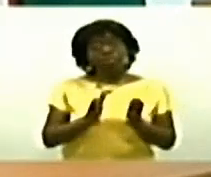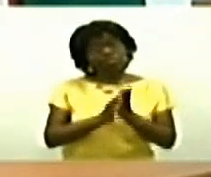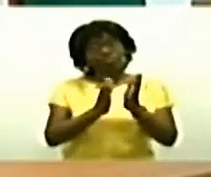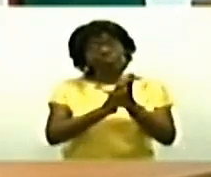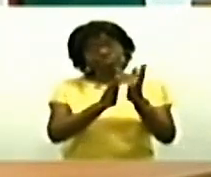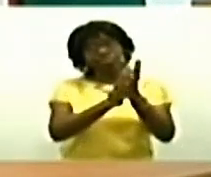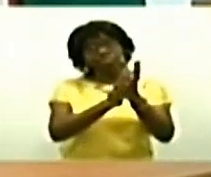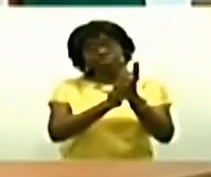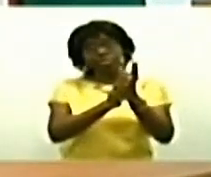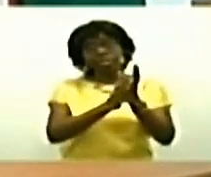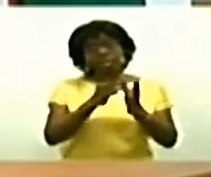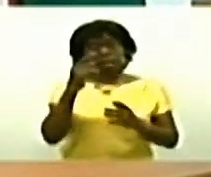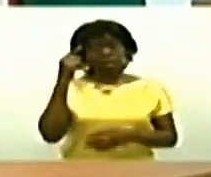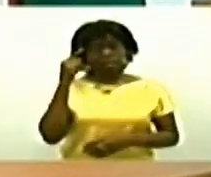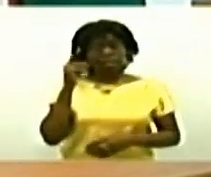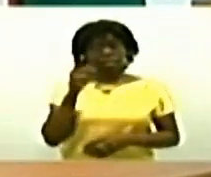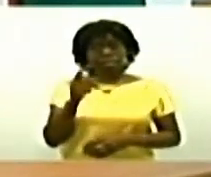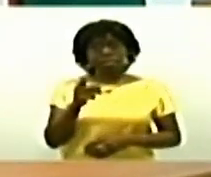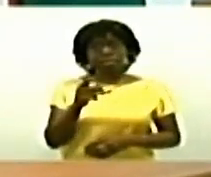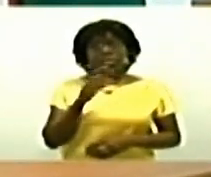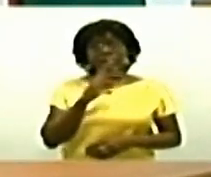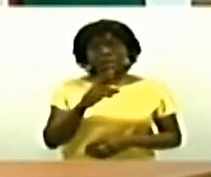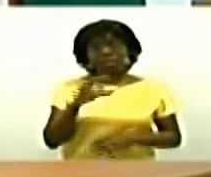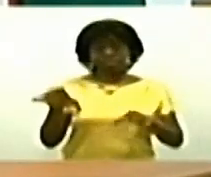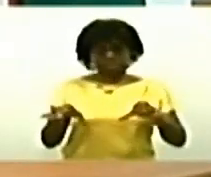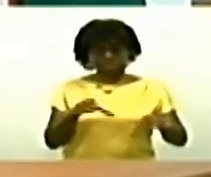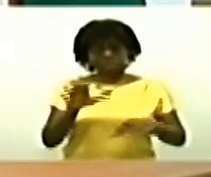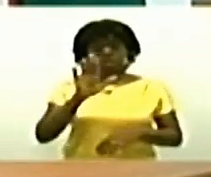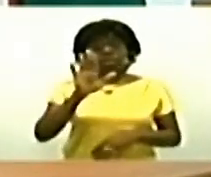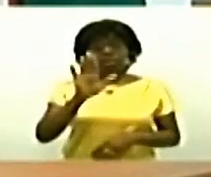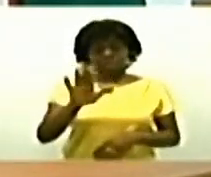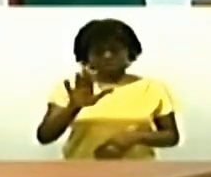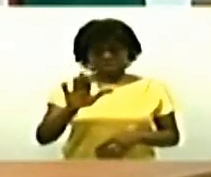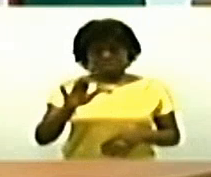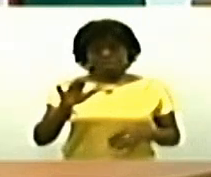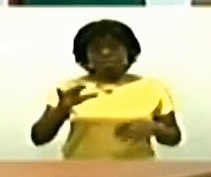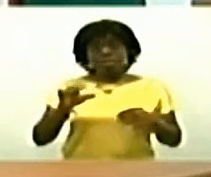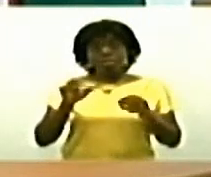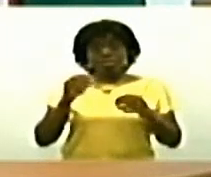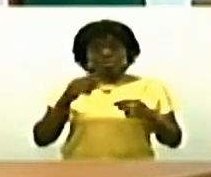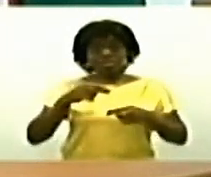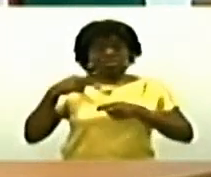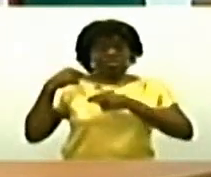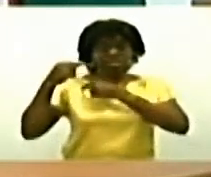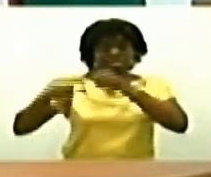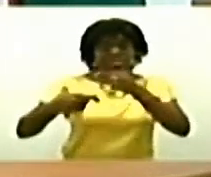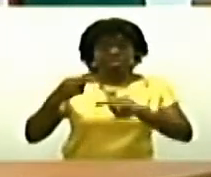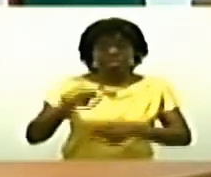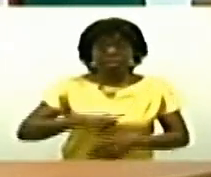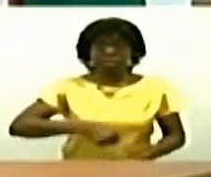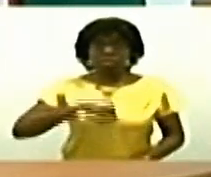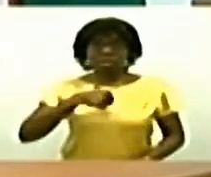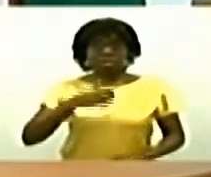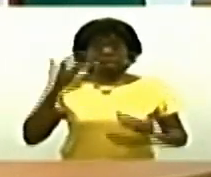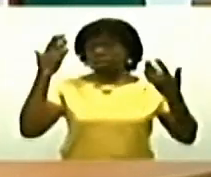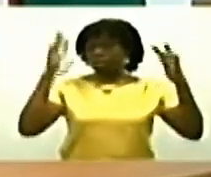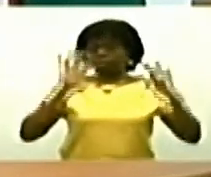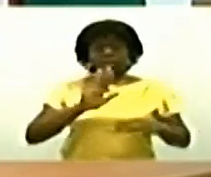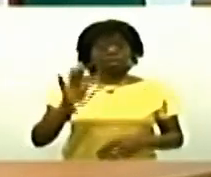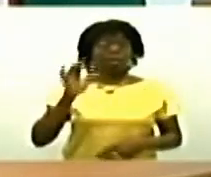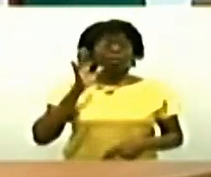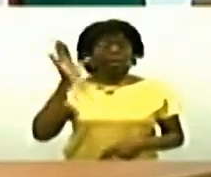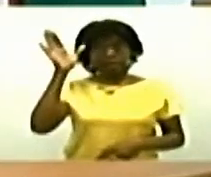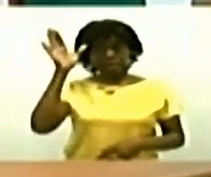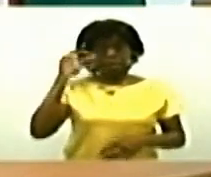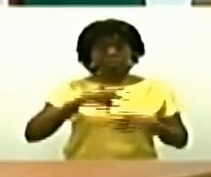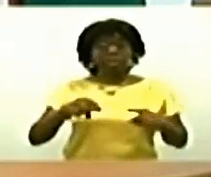think you are doing your generation proud. I don't know your parents, but this must be a